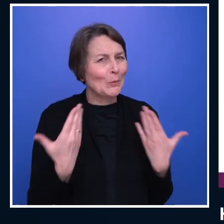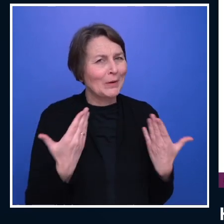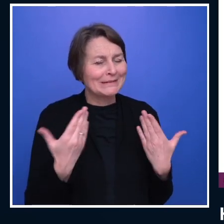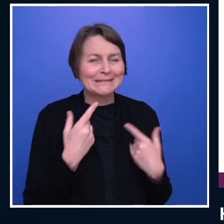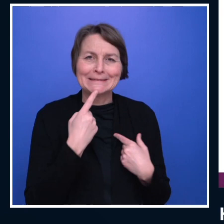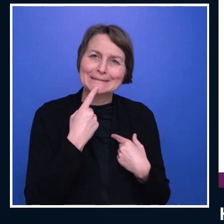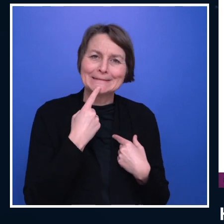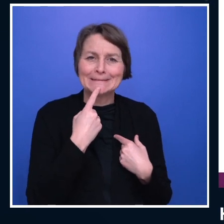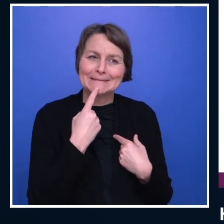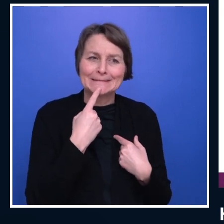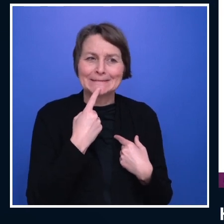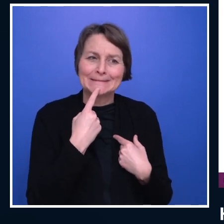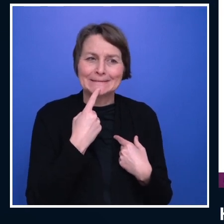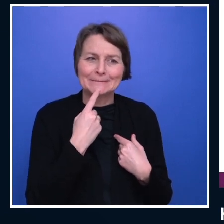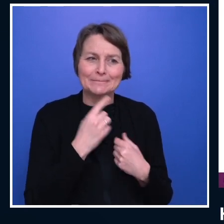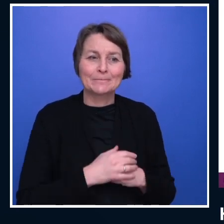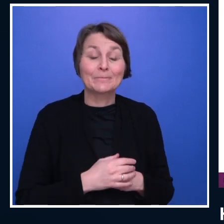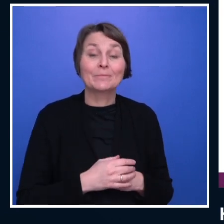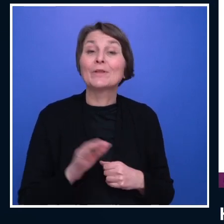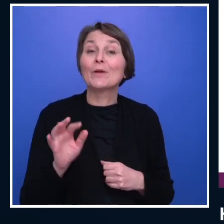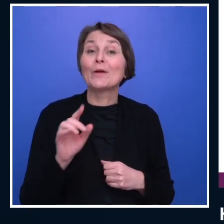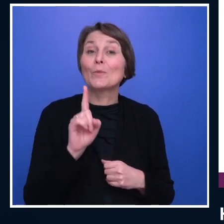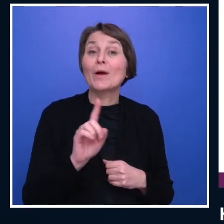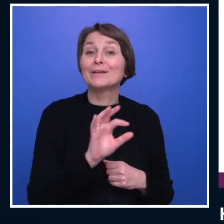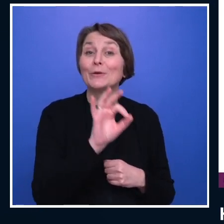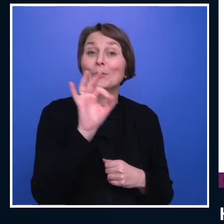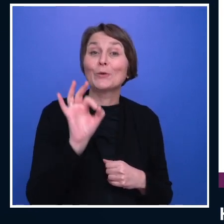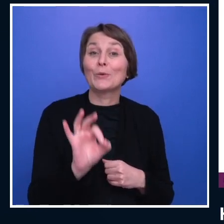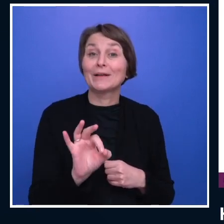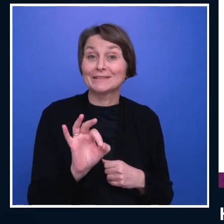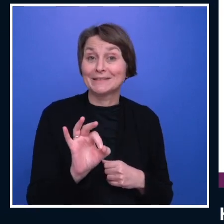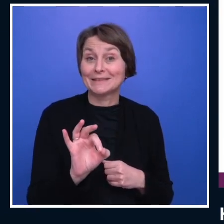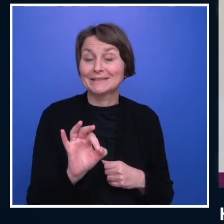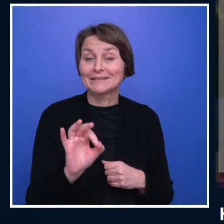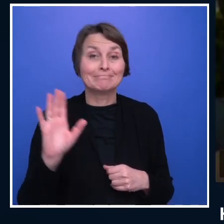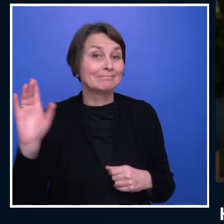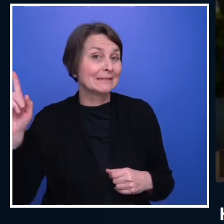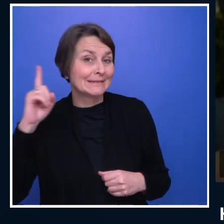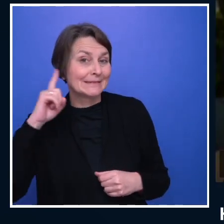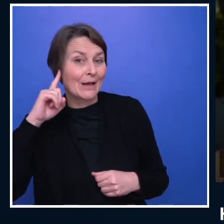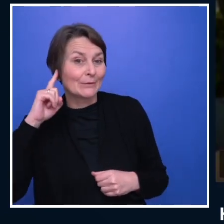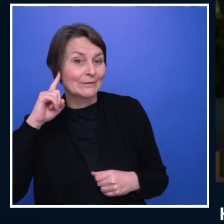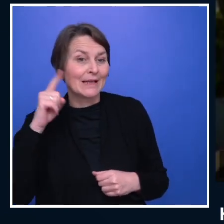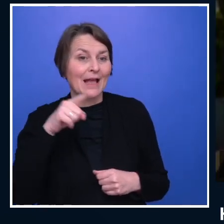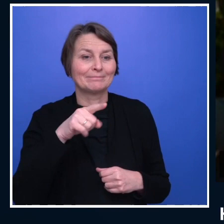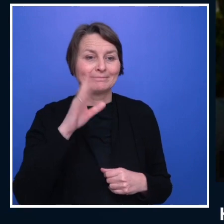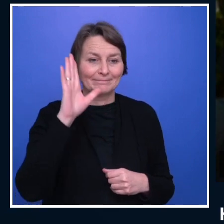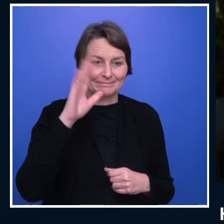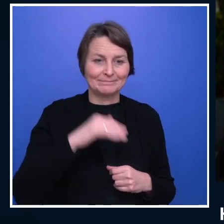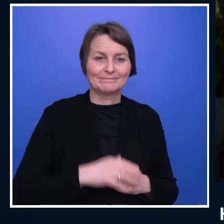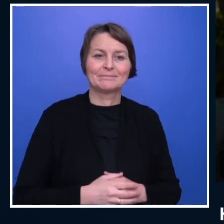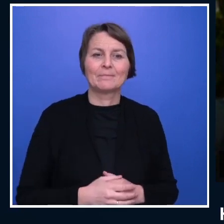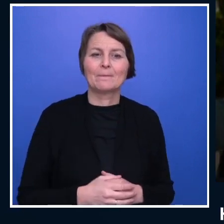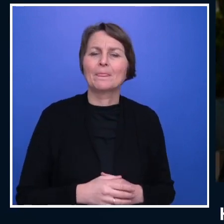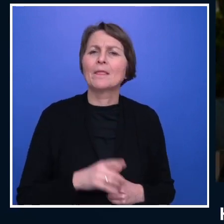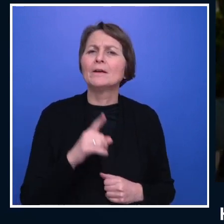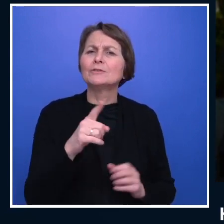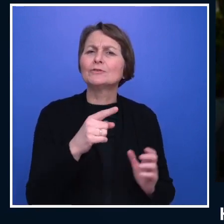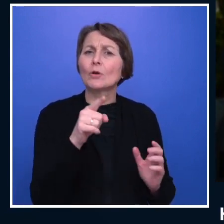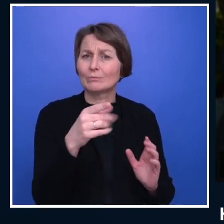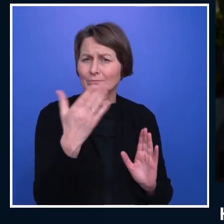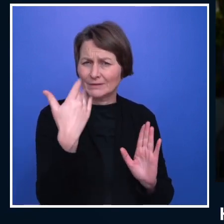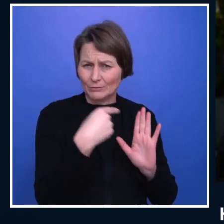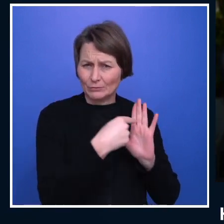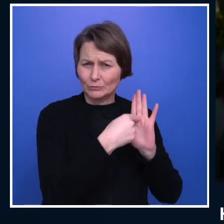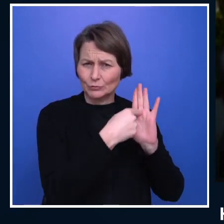Scott, could I ask you one question before you continue? Of course, please ask your question. So you were showing us all of the redirect